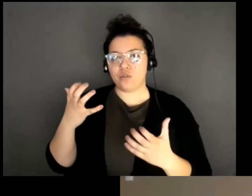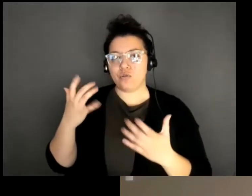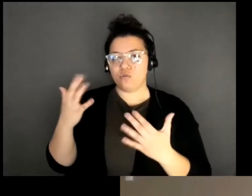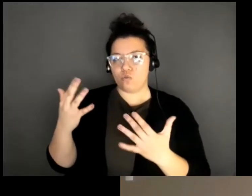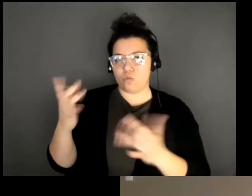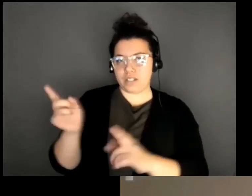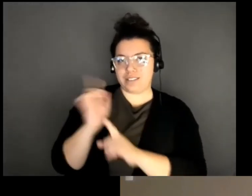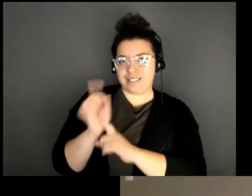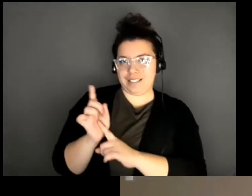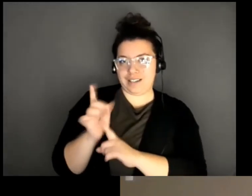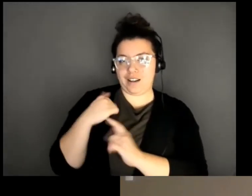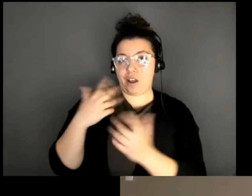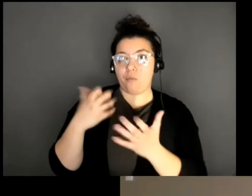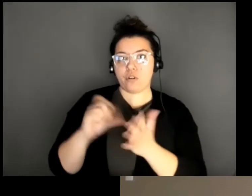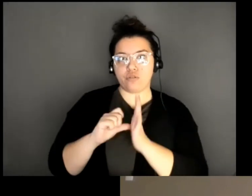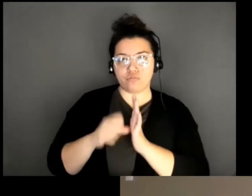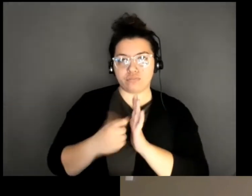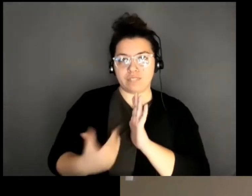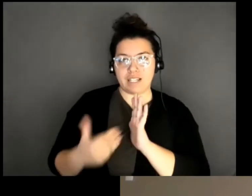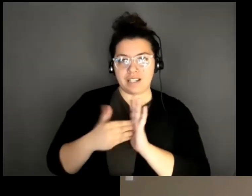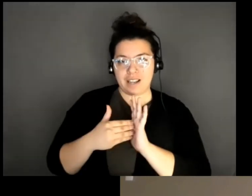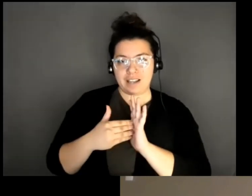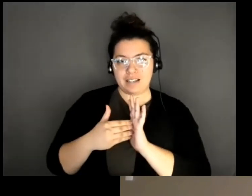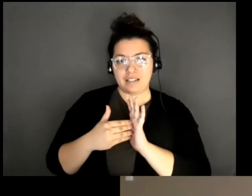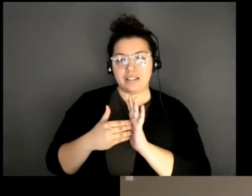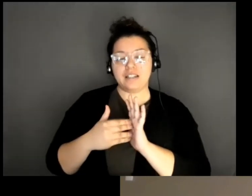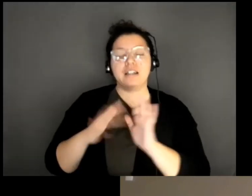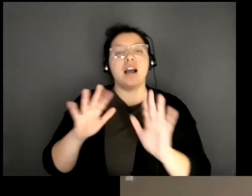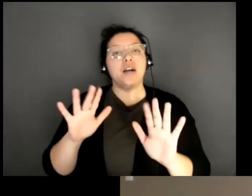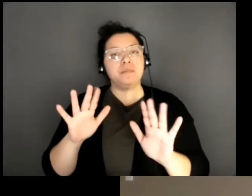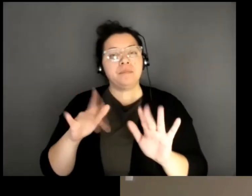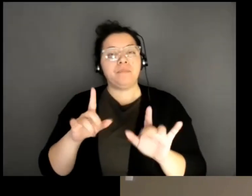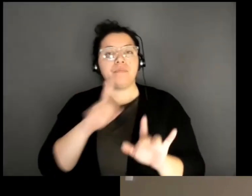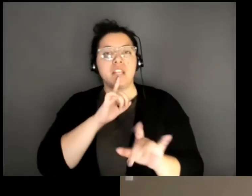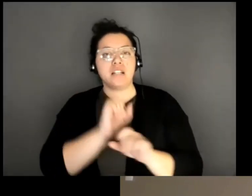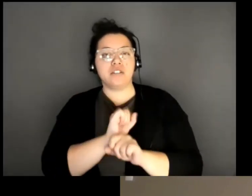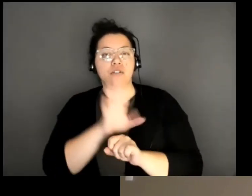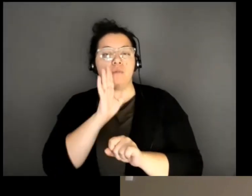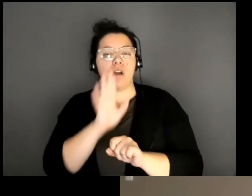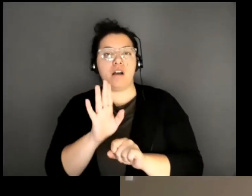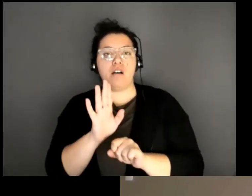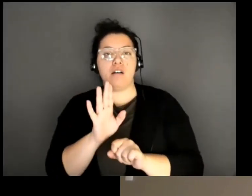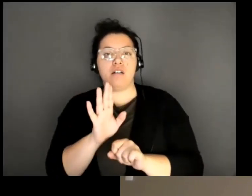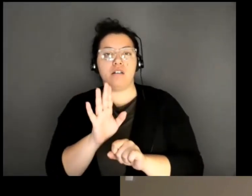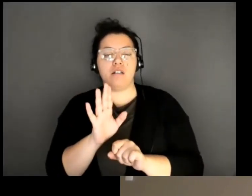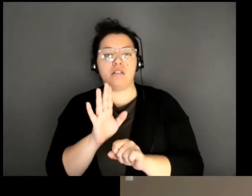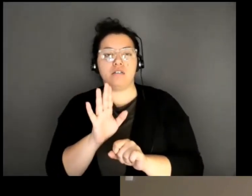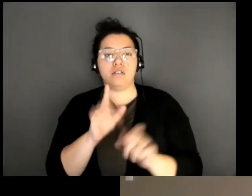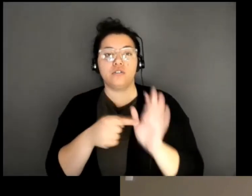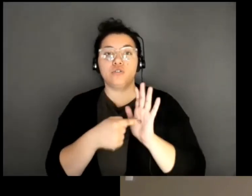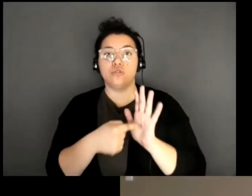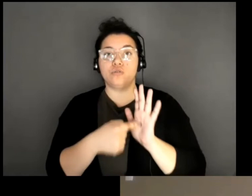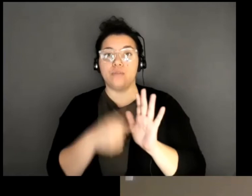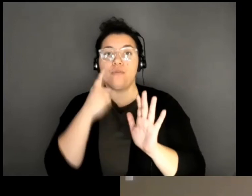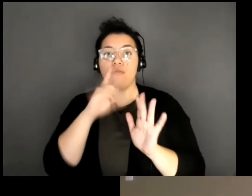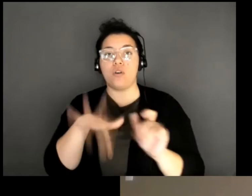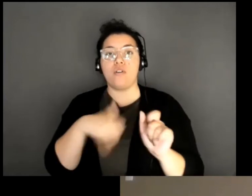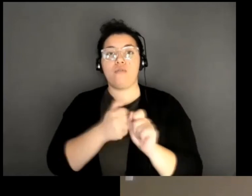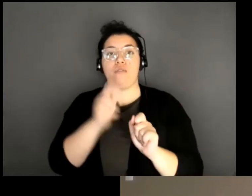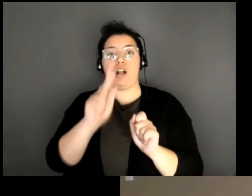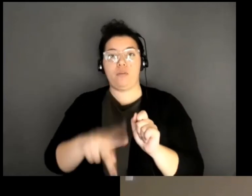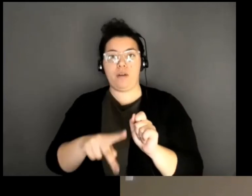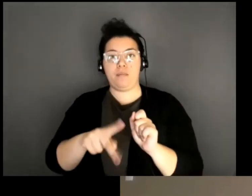first actually walk through one little demonstration of a follow-up, a thank you after a conversation like this, and